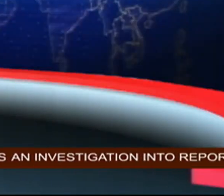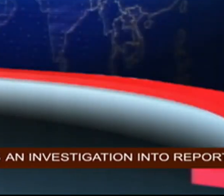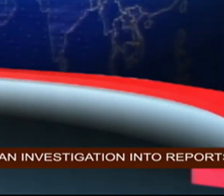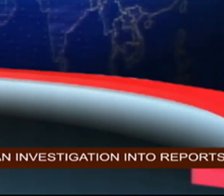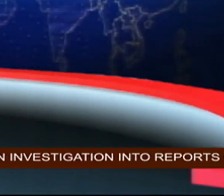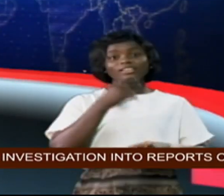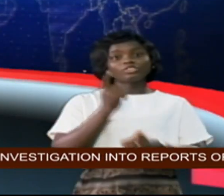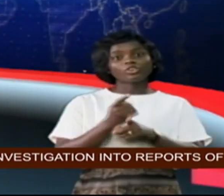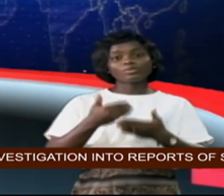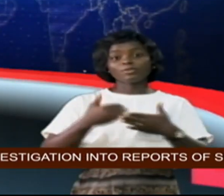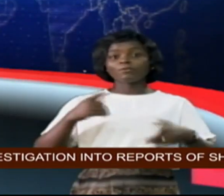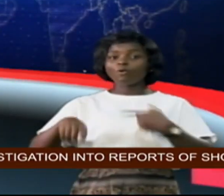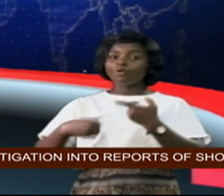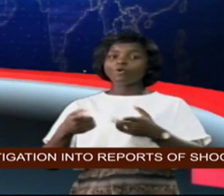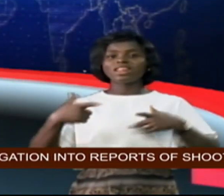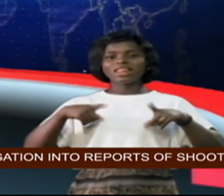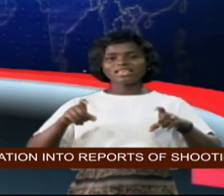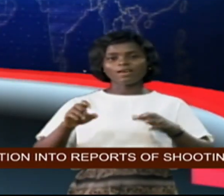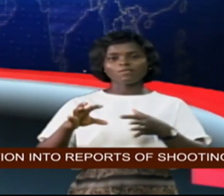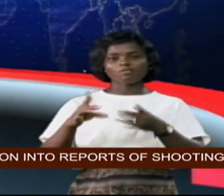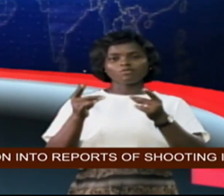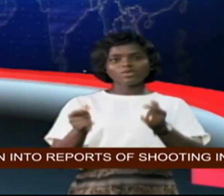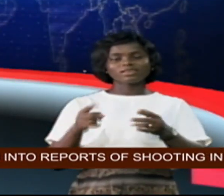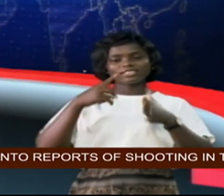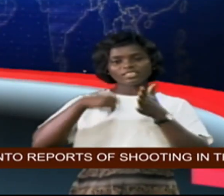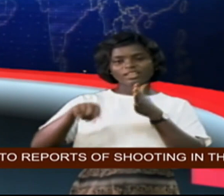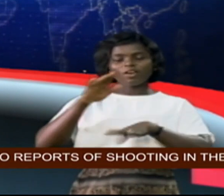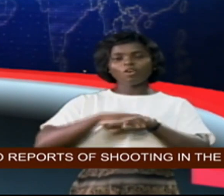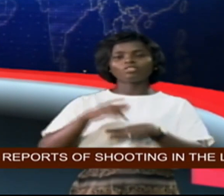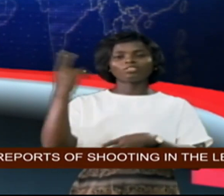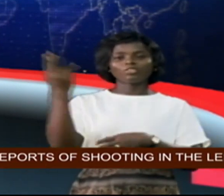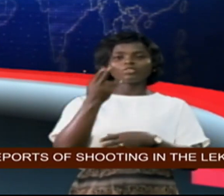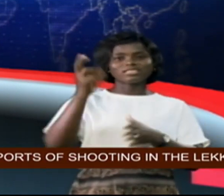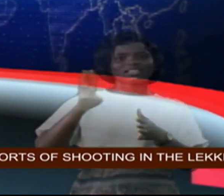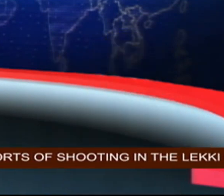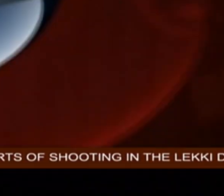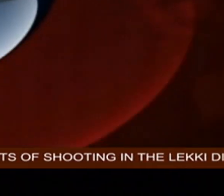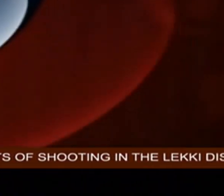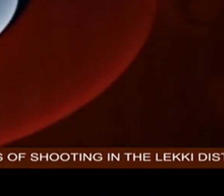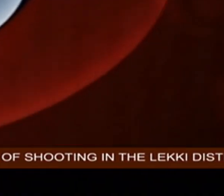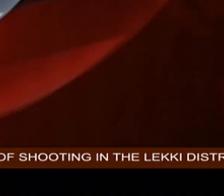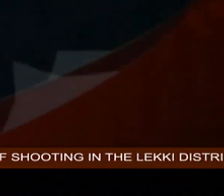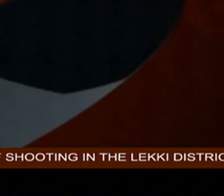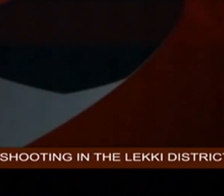And just before we go, let's have a quick check on Thursday's weather prospect.